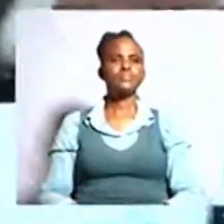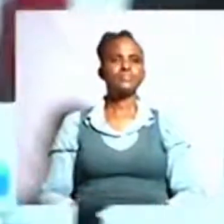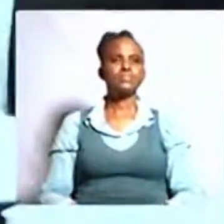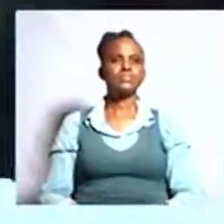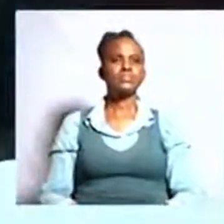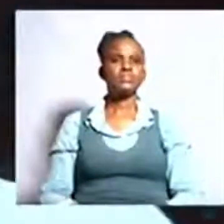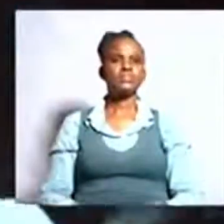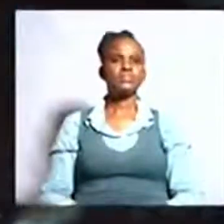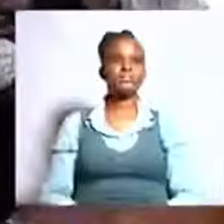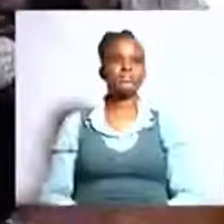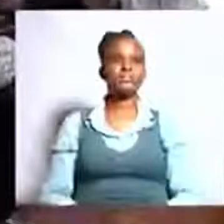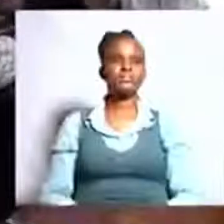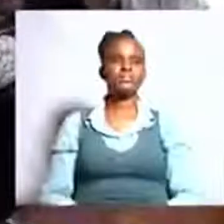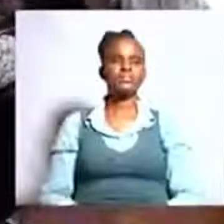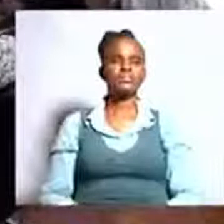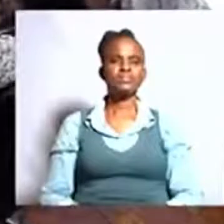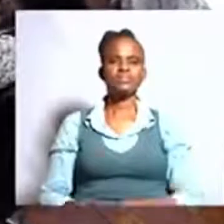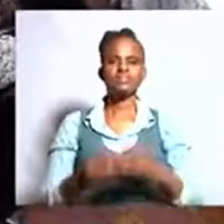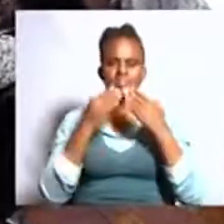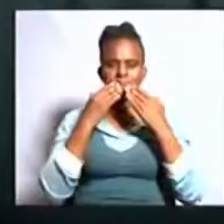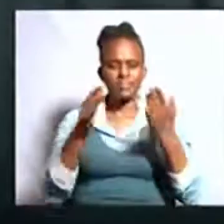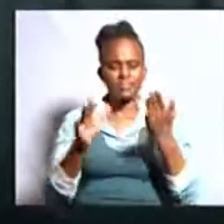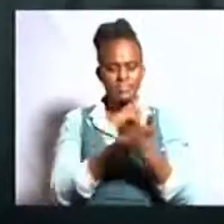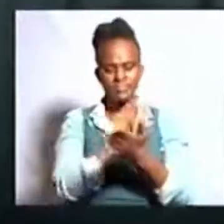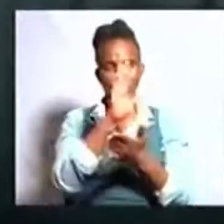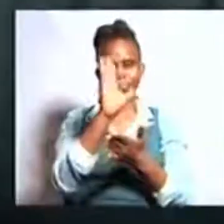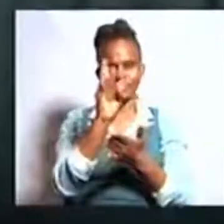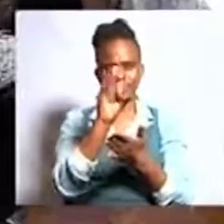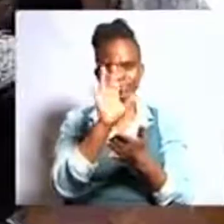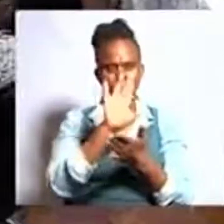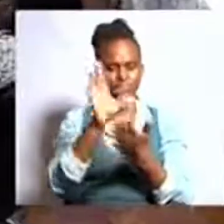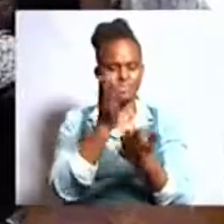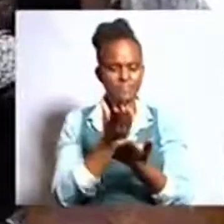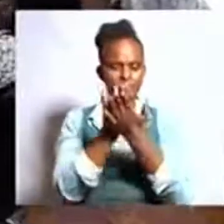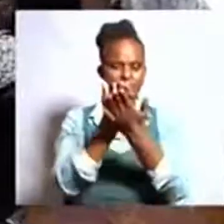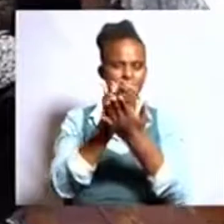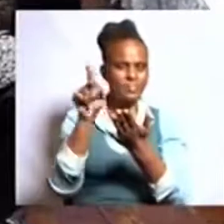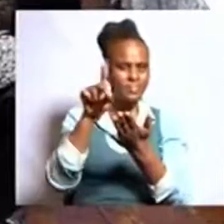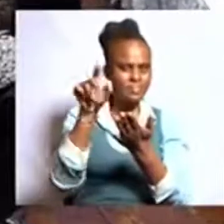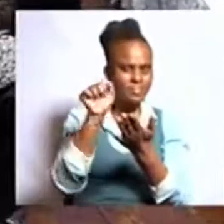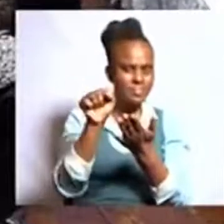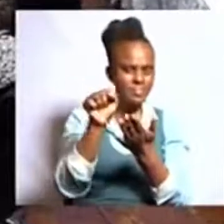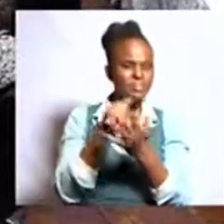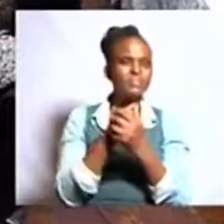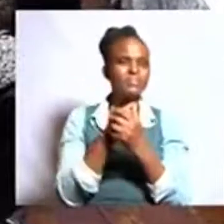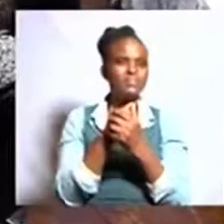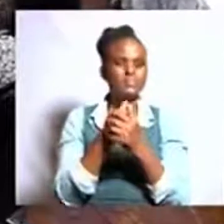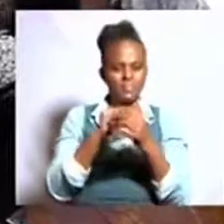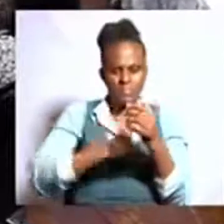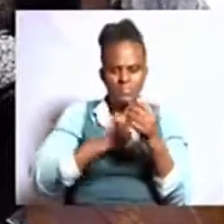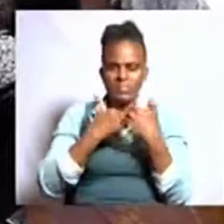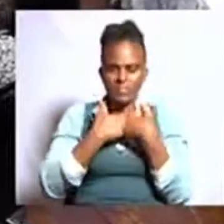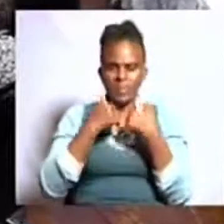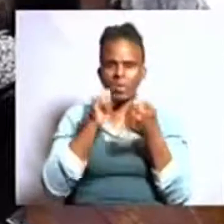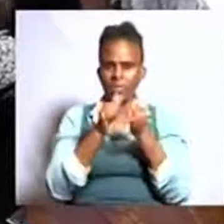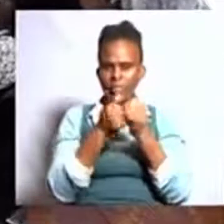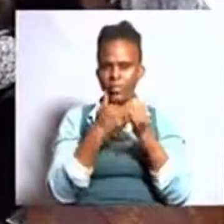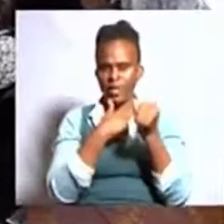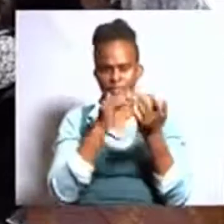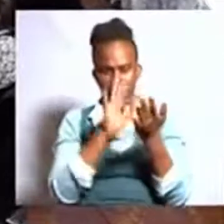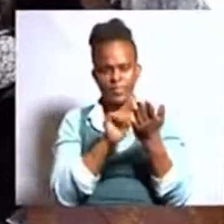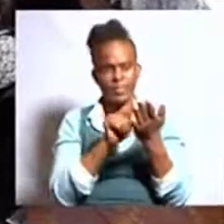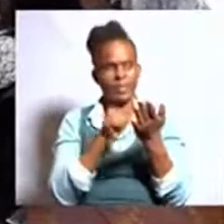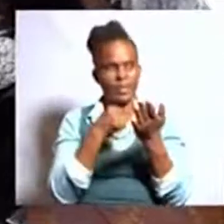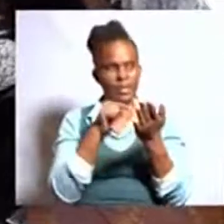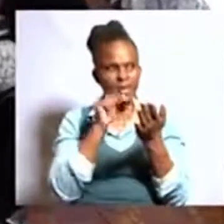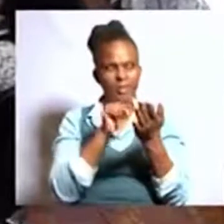Honorable Mnyima. Thank you, Chair. Page 6 of your submission, Controlling Officer, we have an issue there. I think